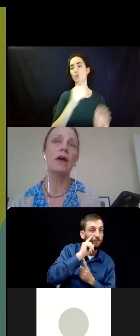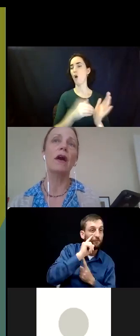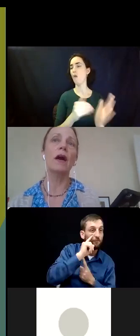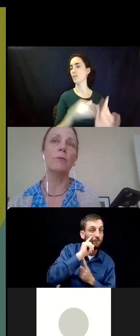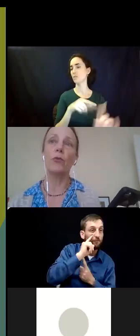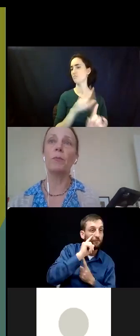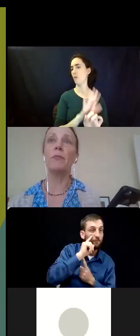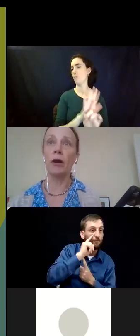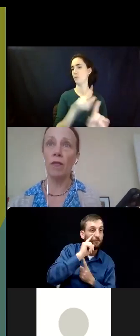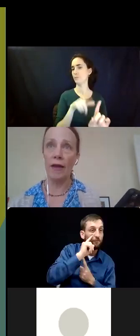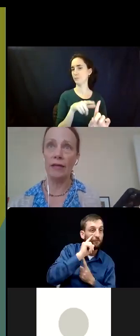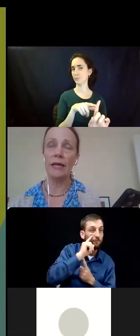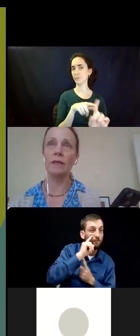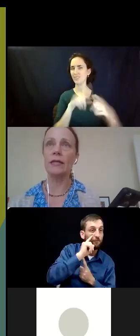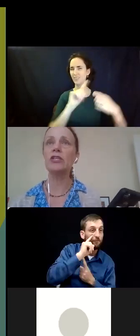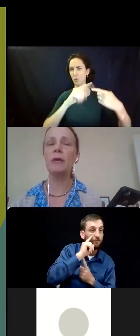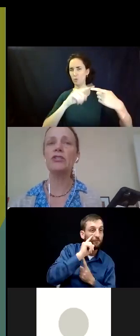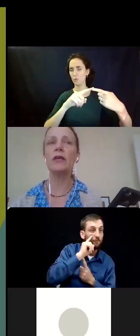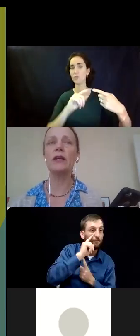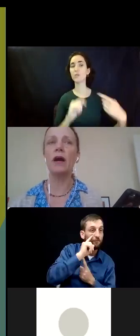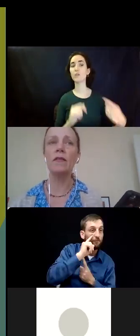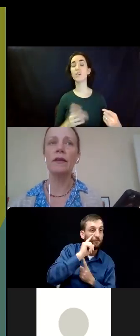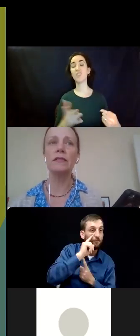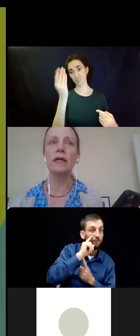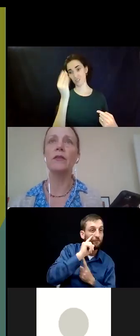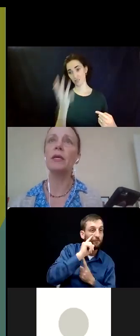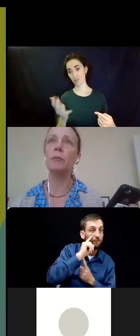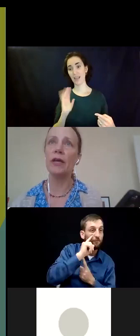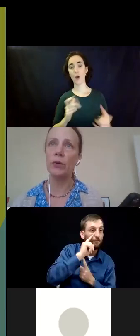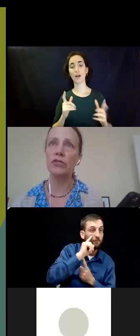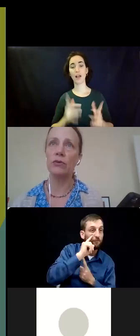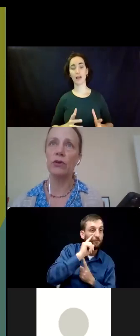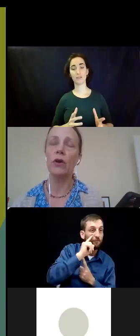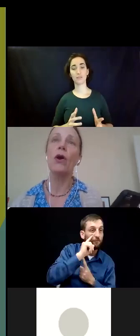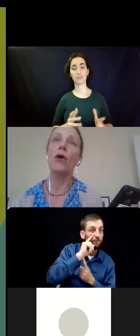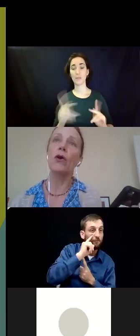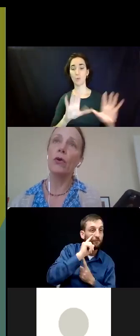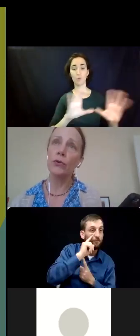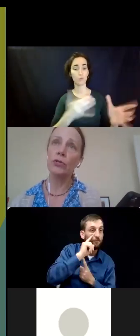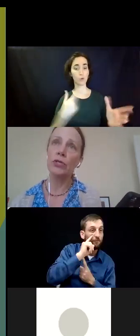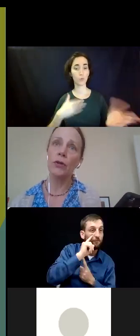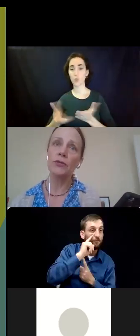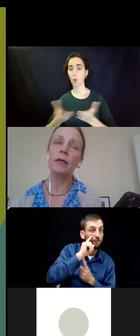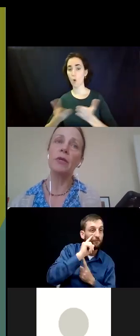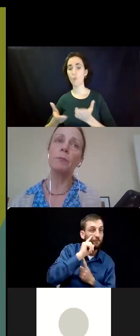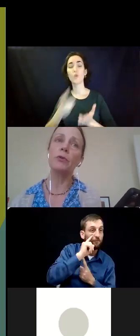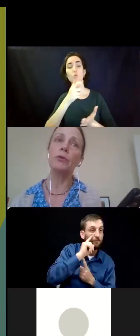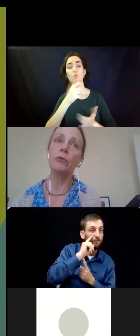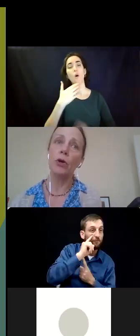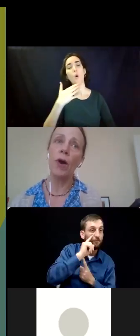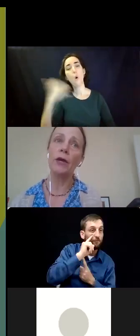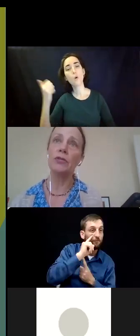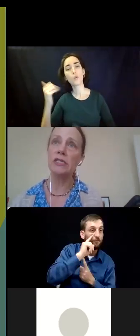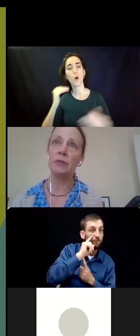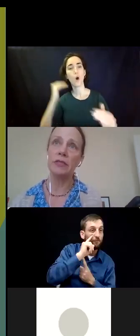service for our clientele. And I should mention that our clientele, the people that we serve, are older adults and people